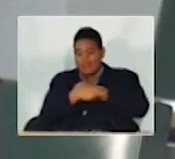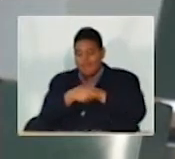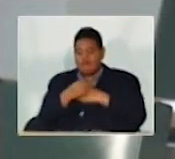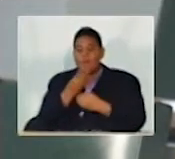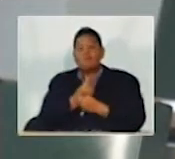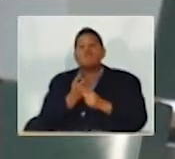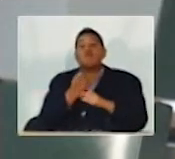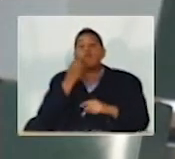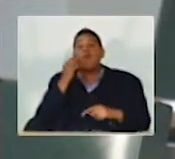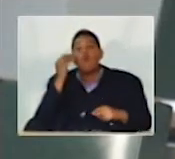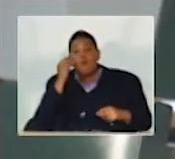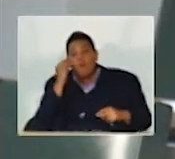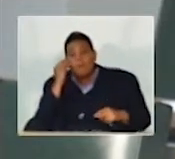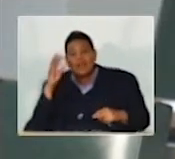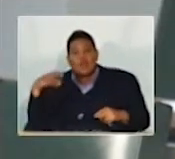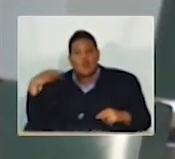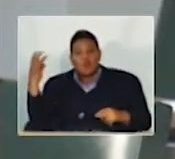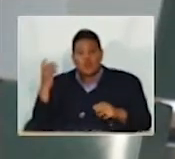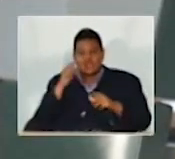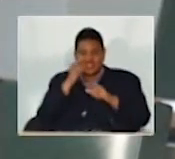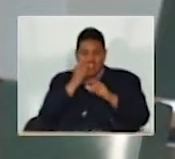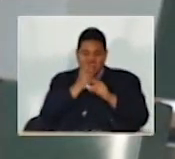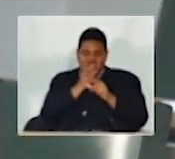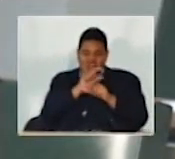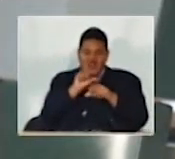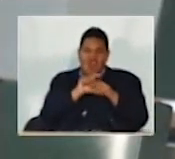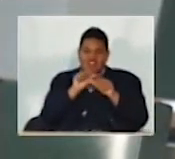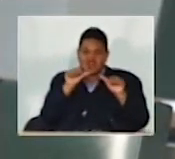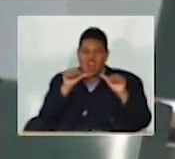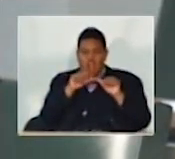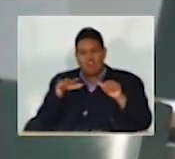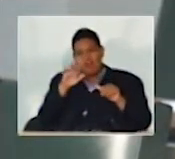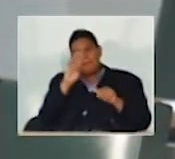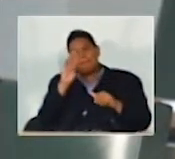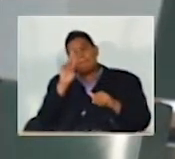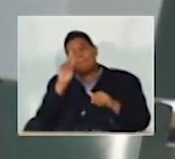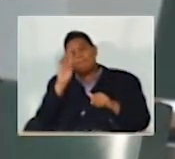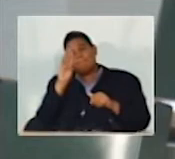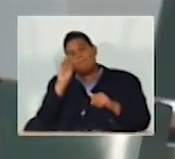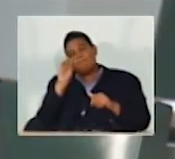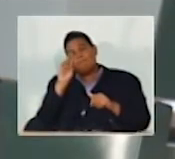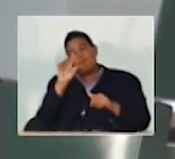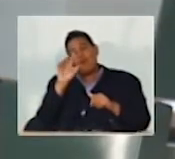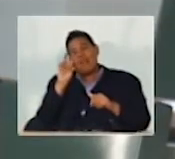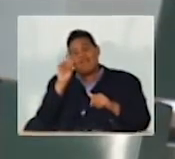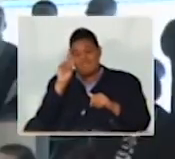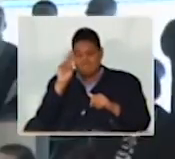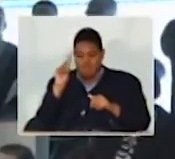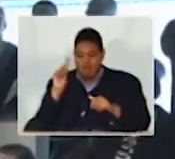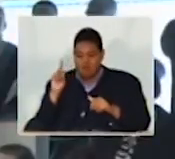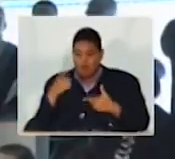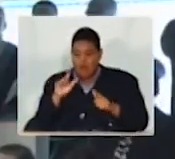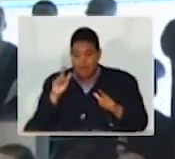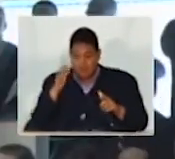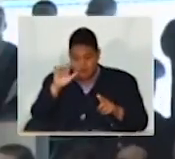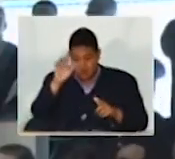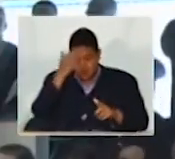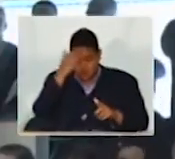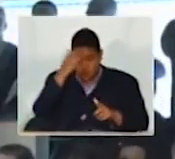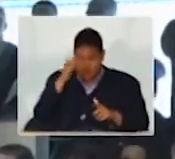the group are in Jamaica meeting with government officials. A formal proposal will be submitted to the